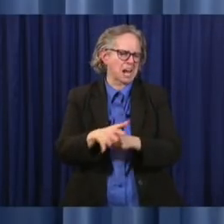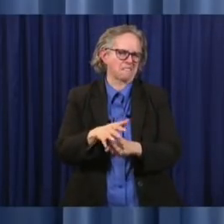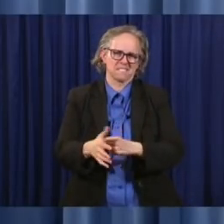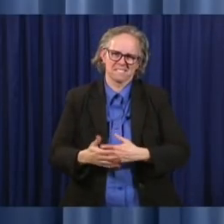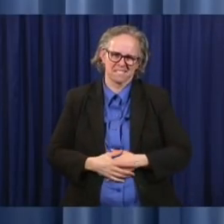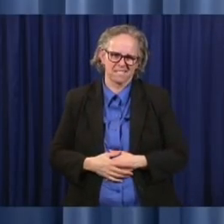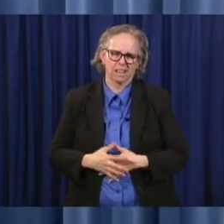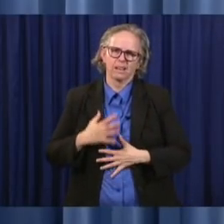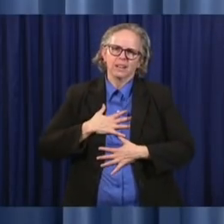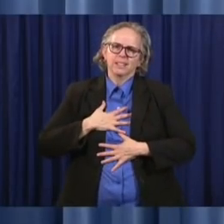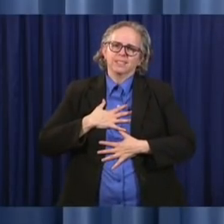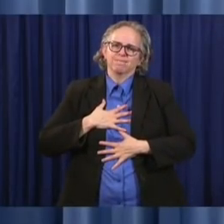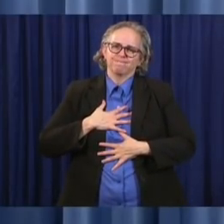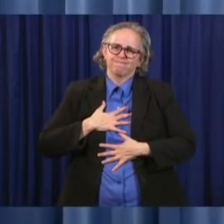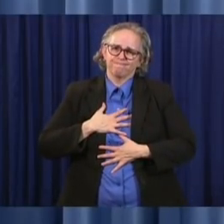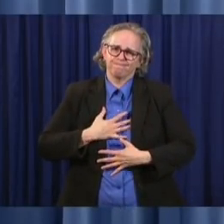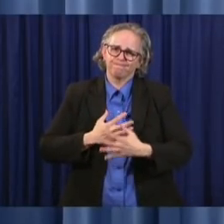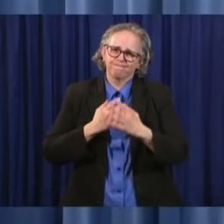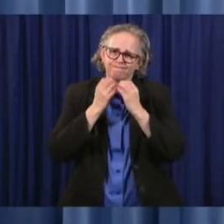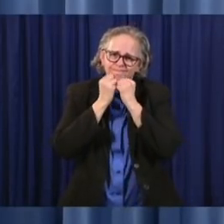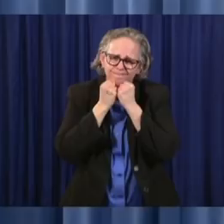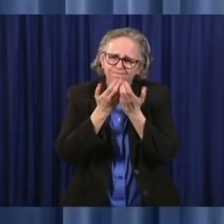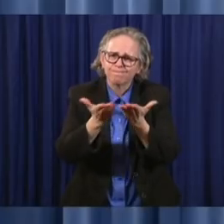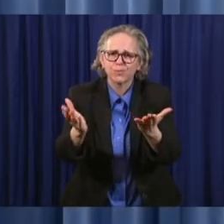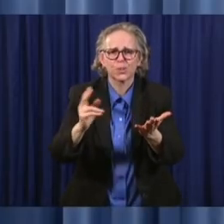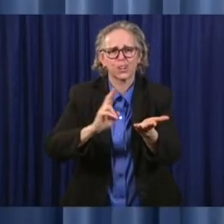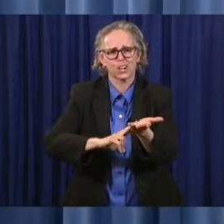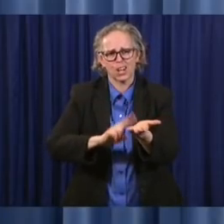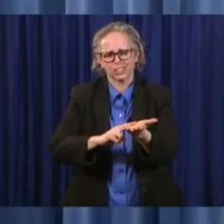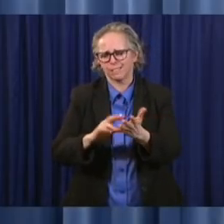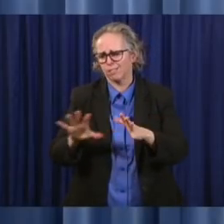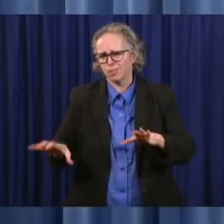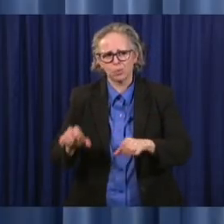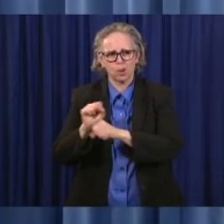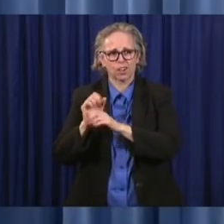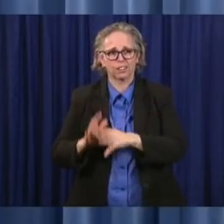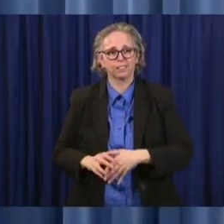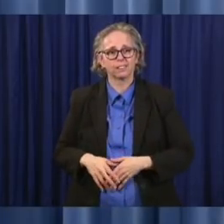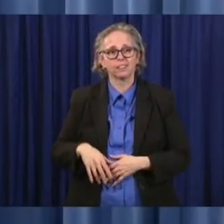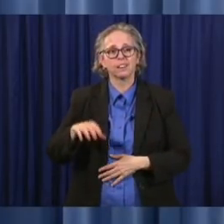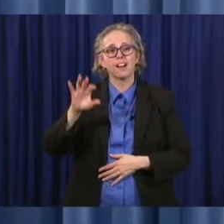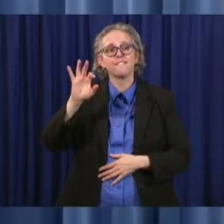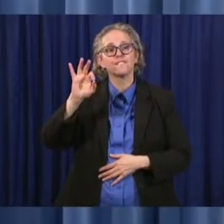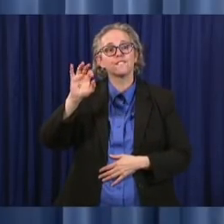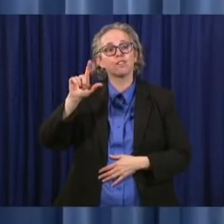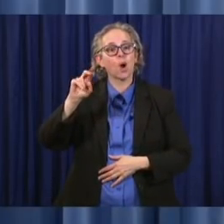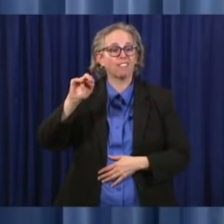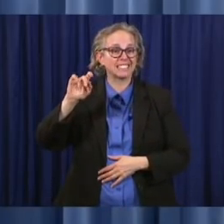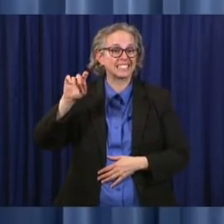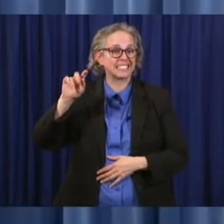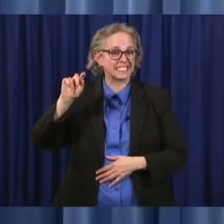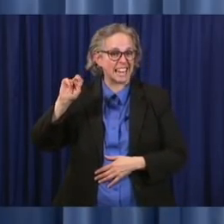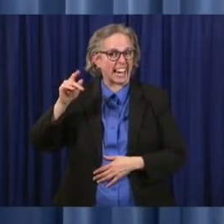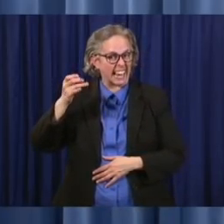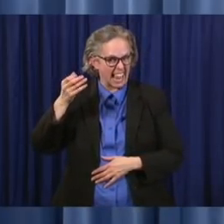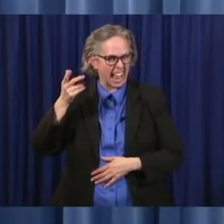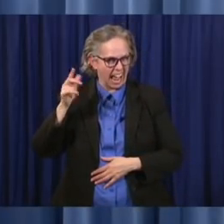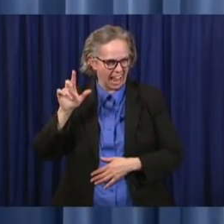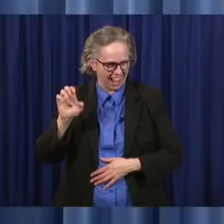our nurses and health workers. In the words of Florence Nightingale, nursing is the finest of